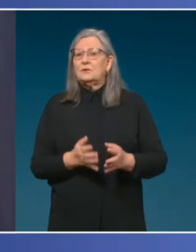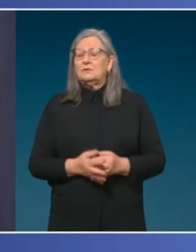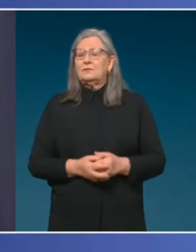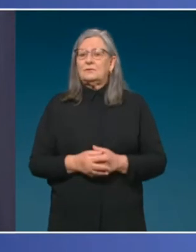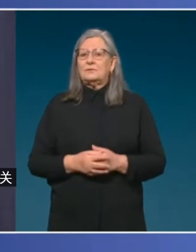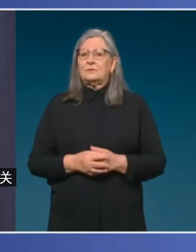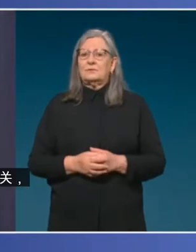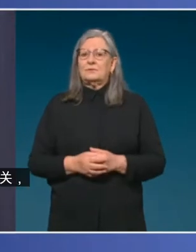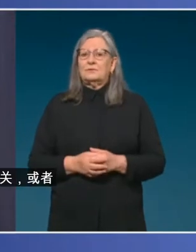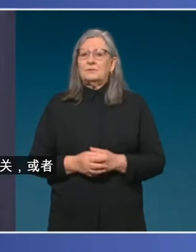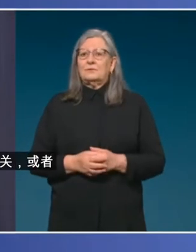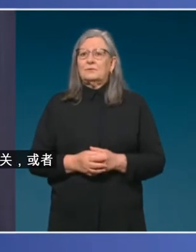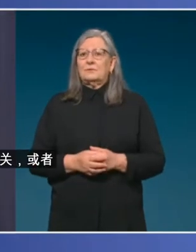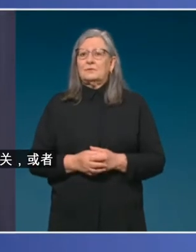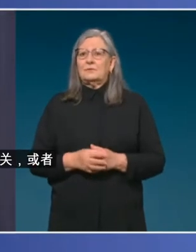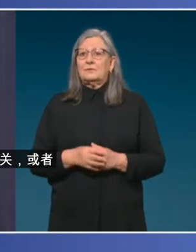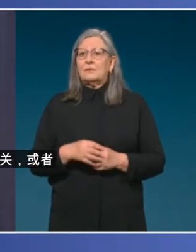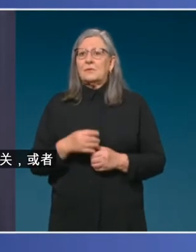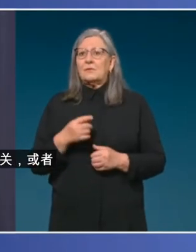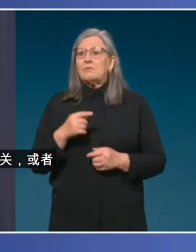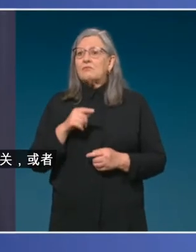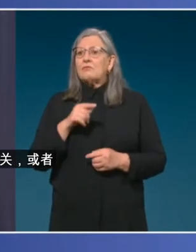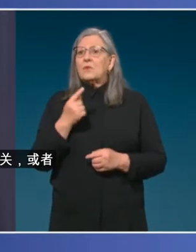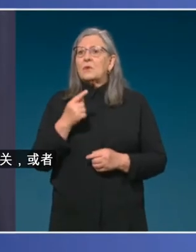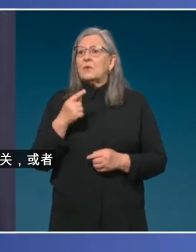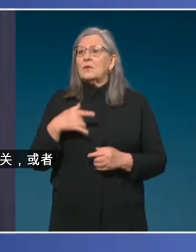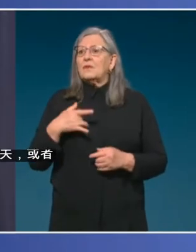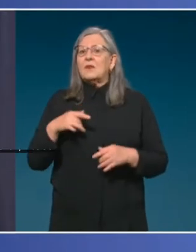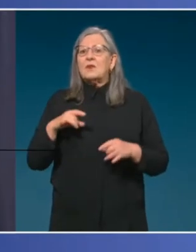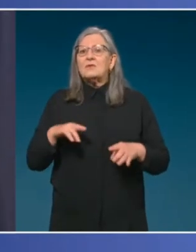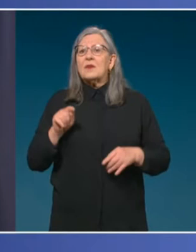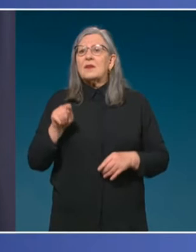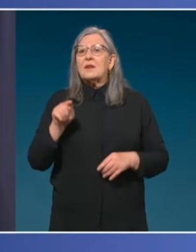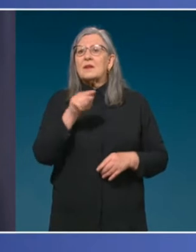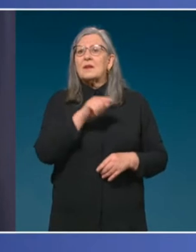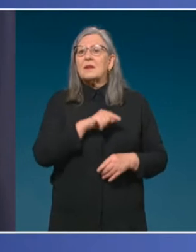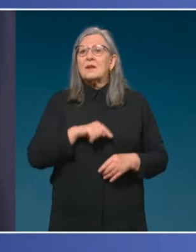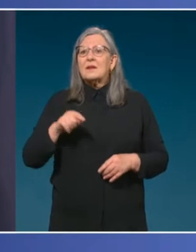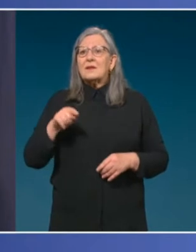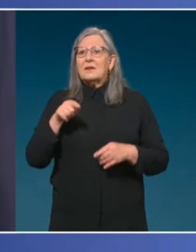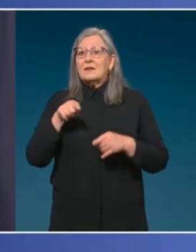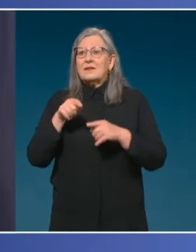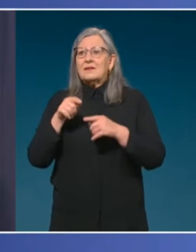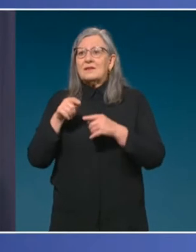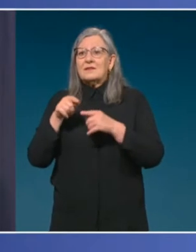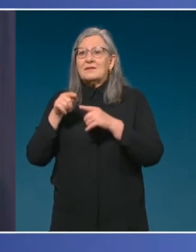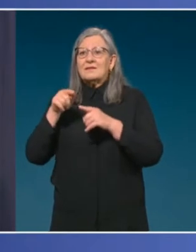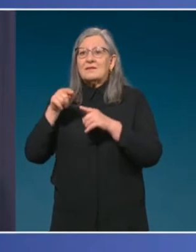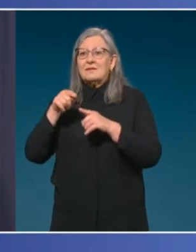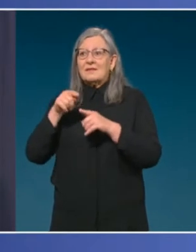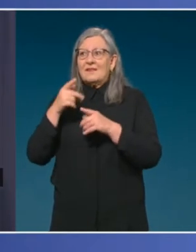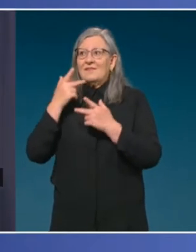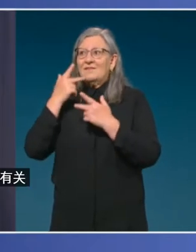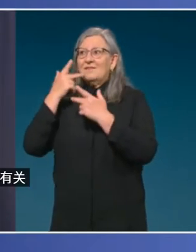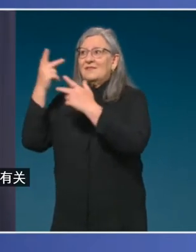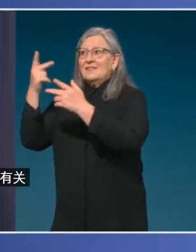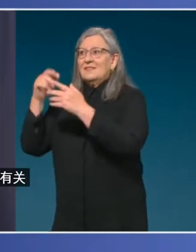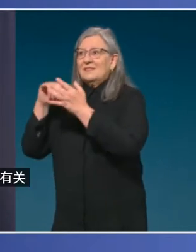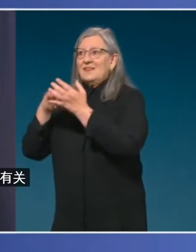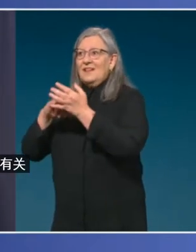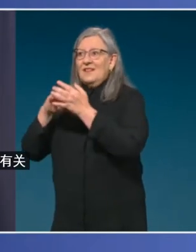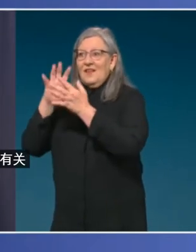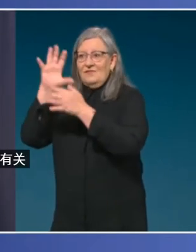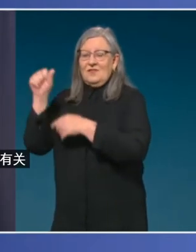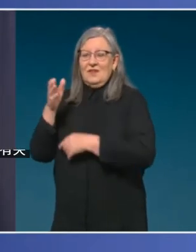who are currently in South Africa, are there repatriation efforts in relation to trying to get those people back to Australia in time for